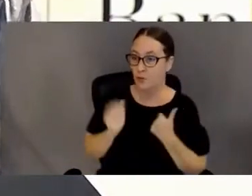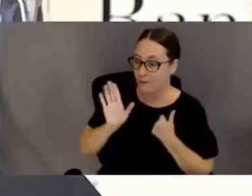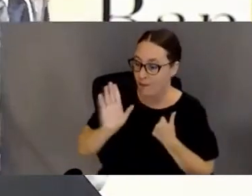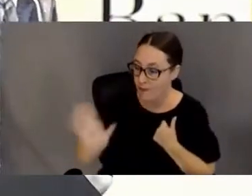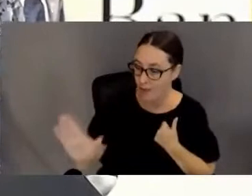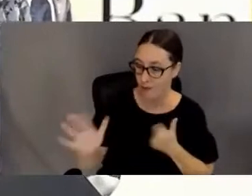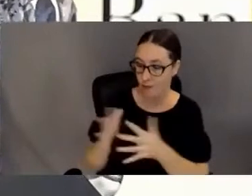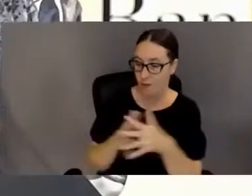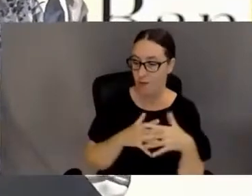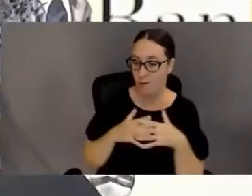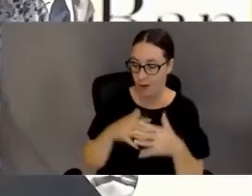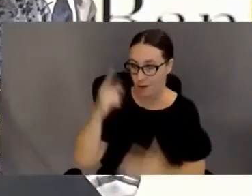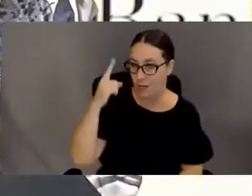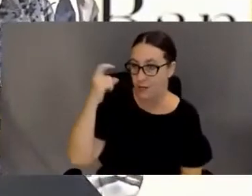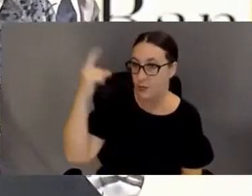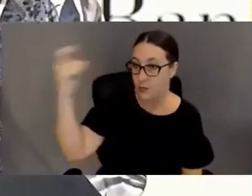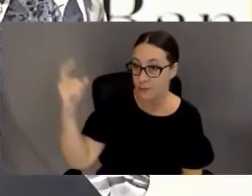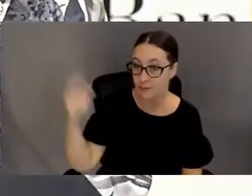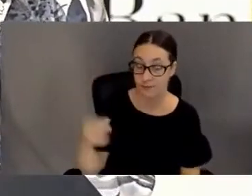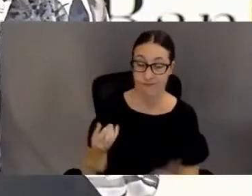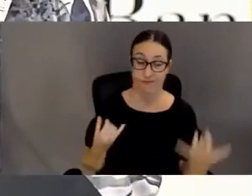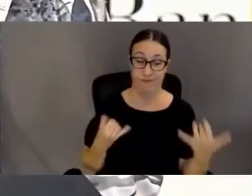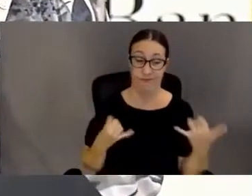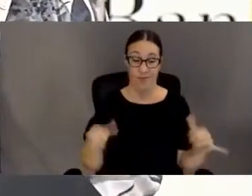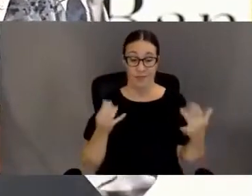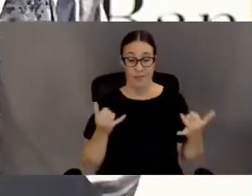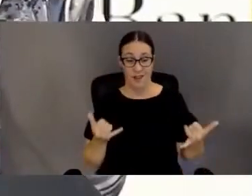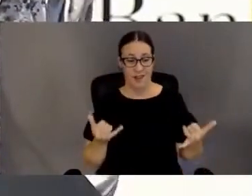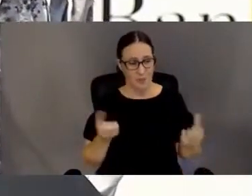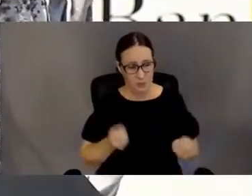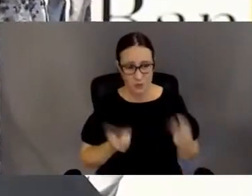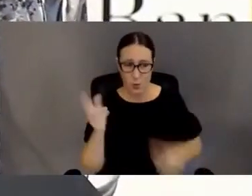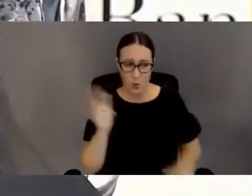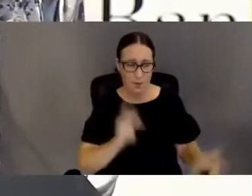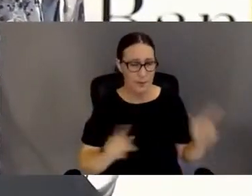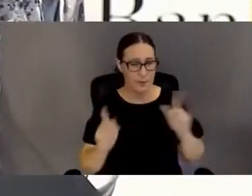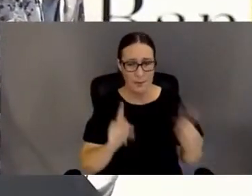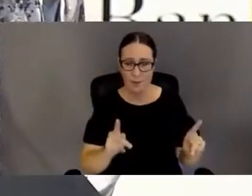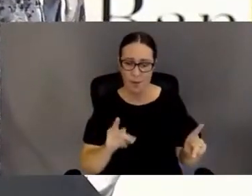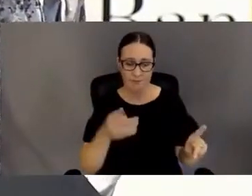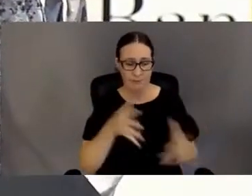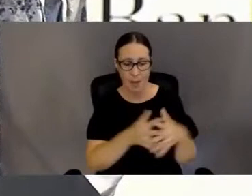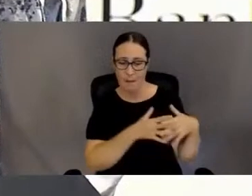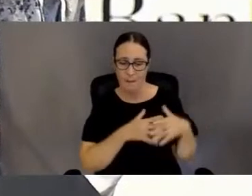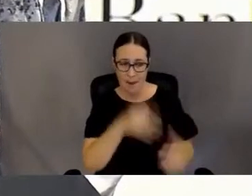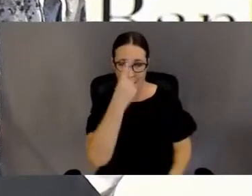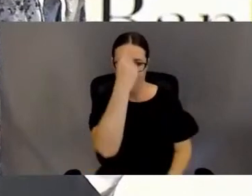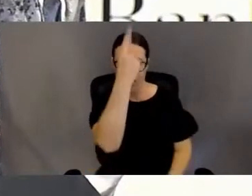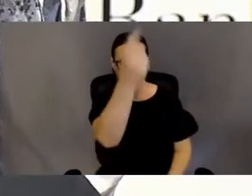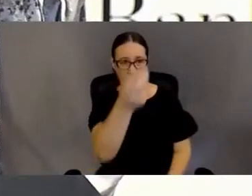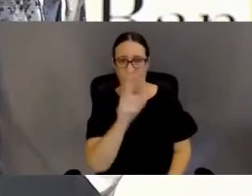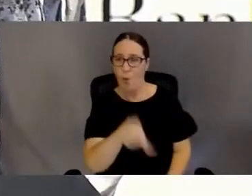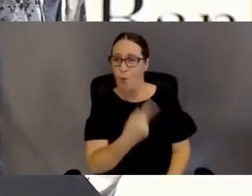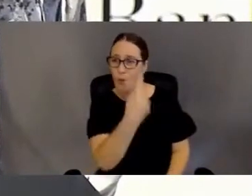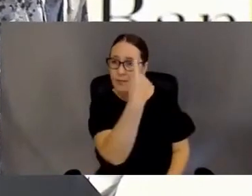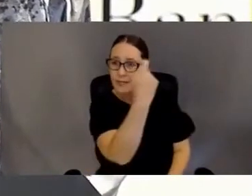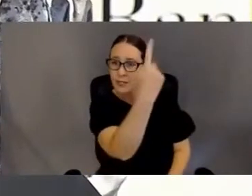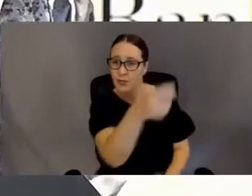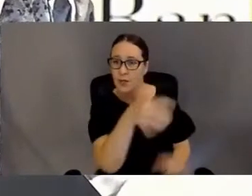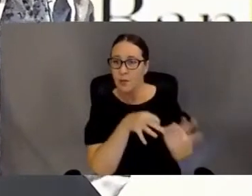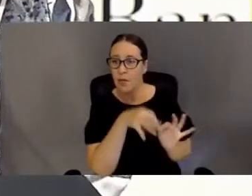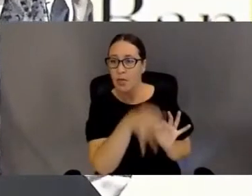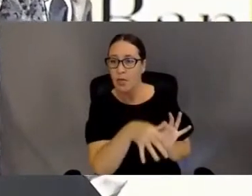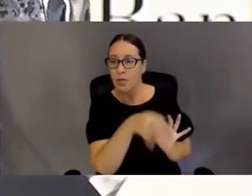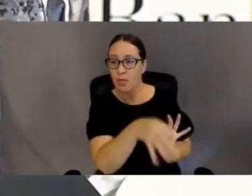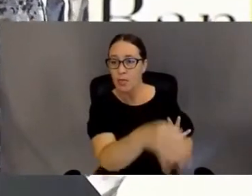dream. Yet today, for too many, the American dream remains a dream deferred.